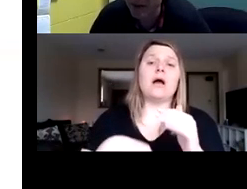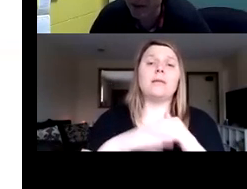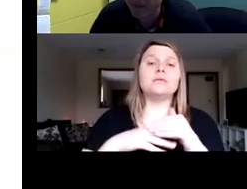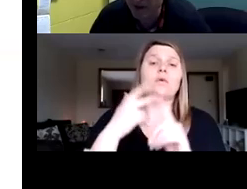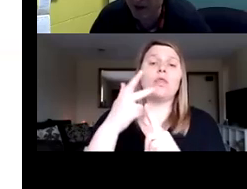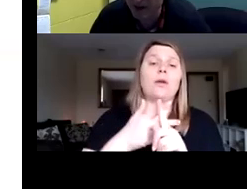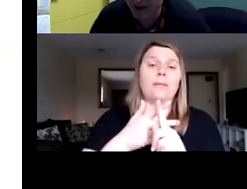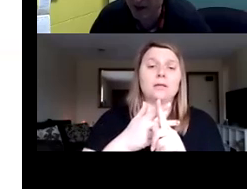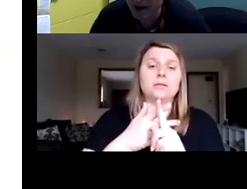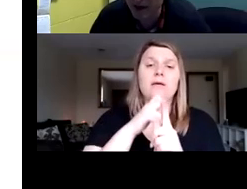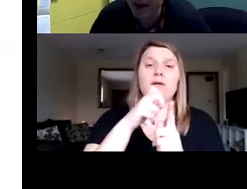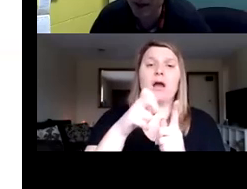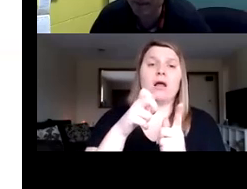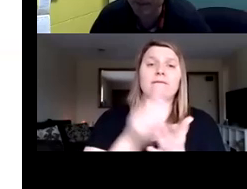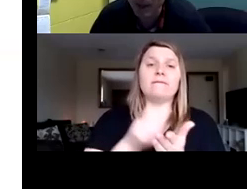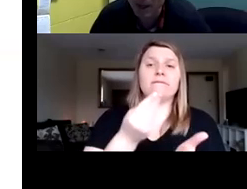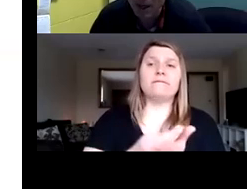of unfunded